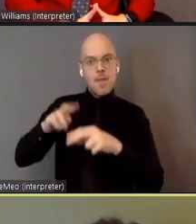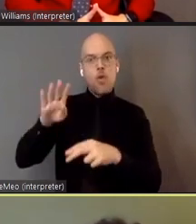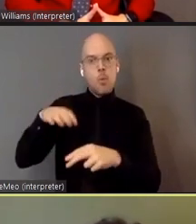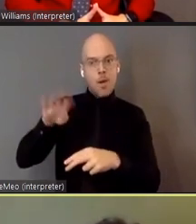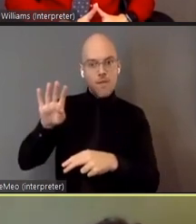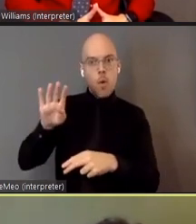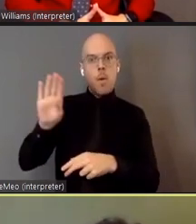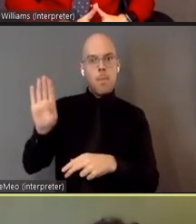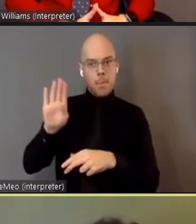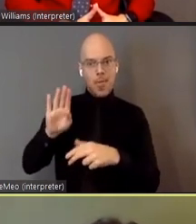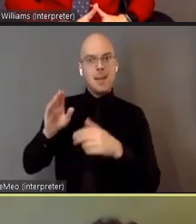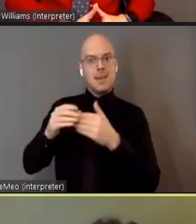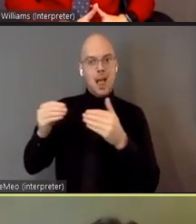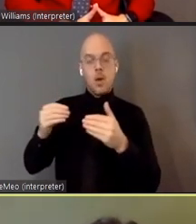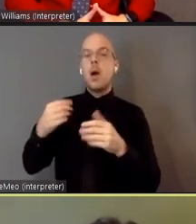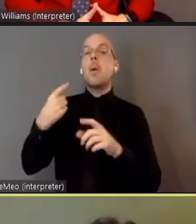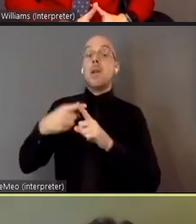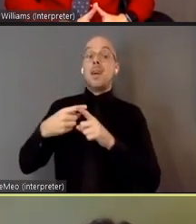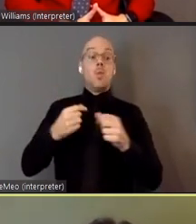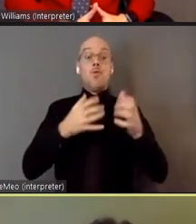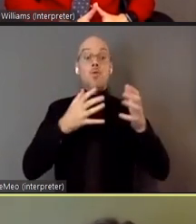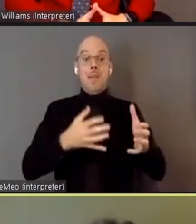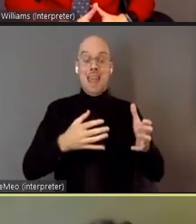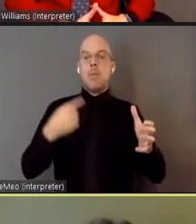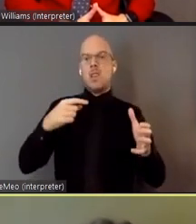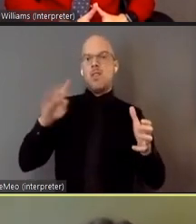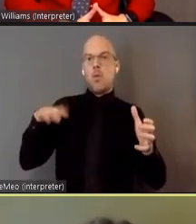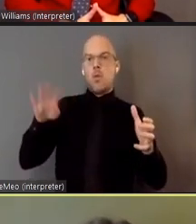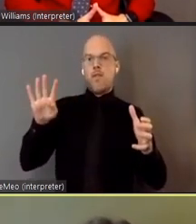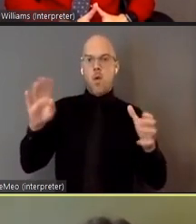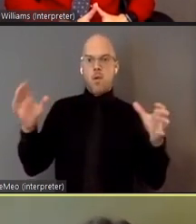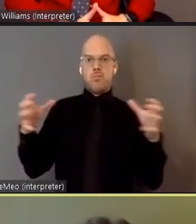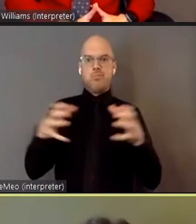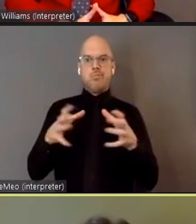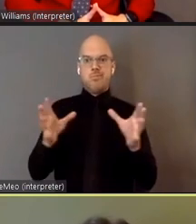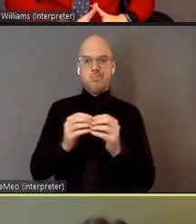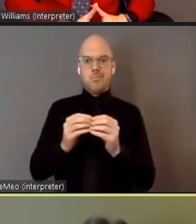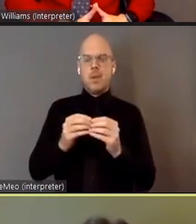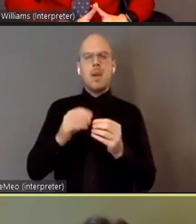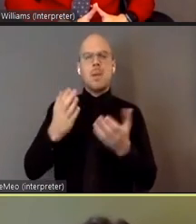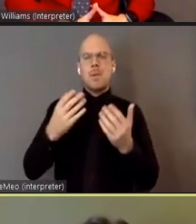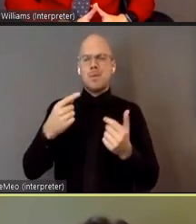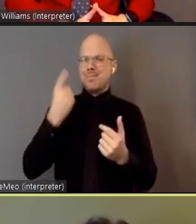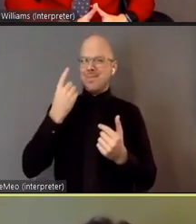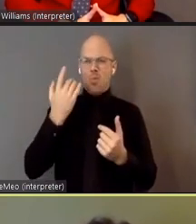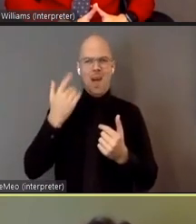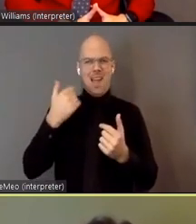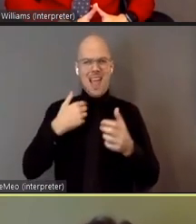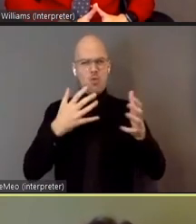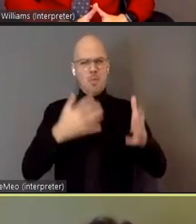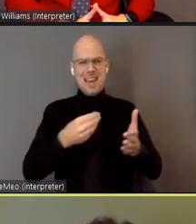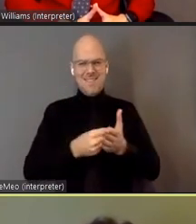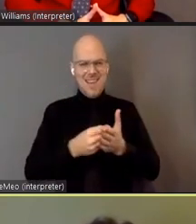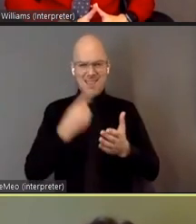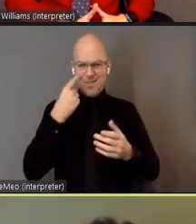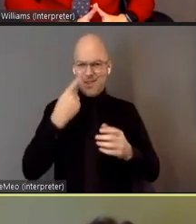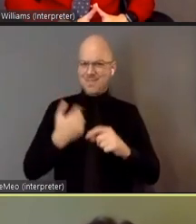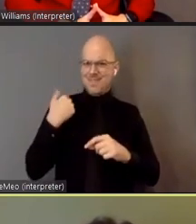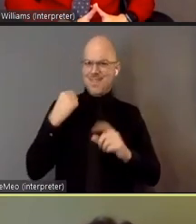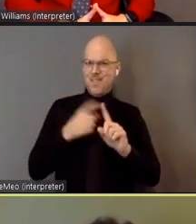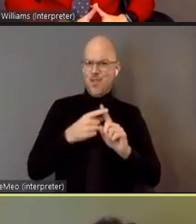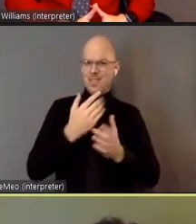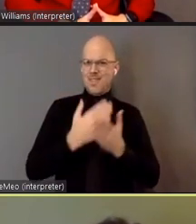any funds that remain from phase 1. And you may ask, why would there be funds remaining? And that's because